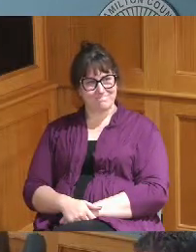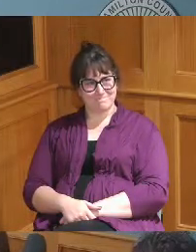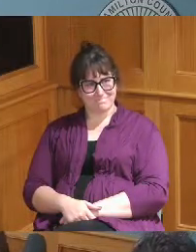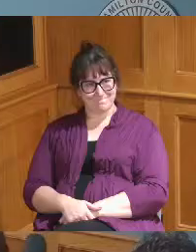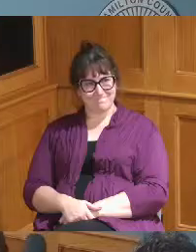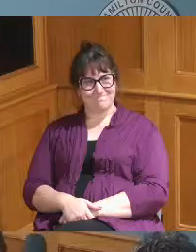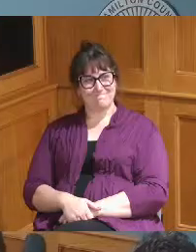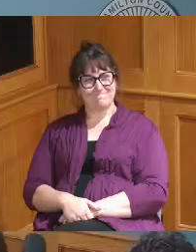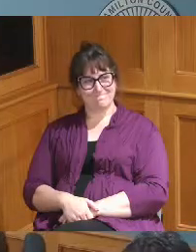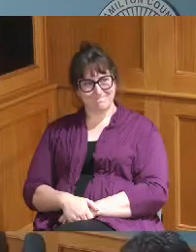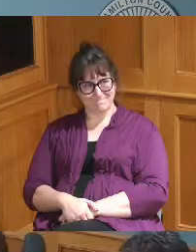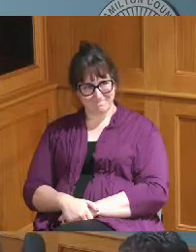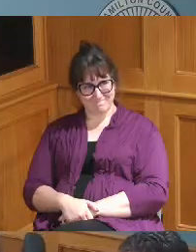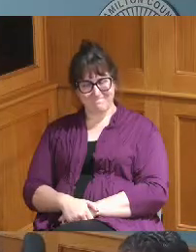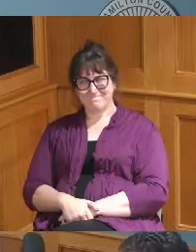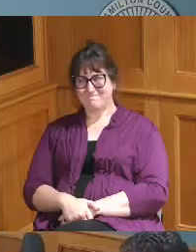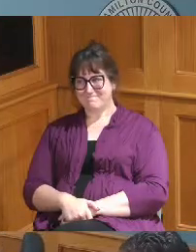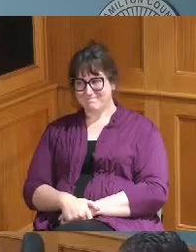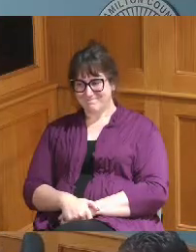Thank you.